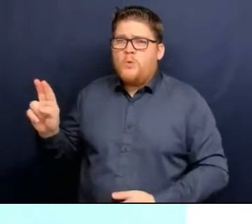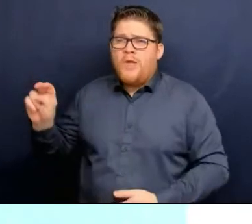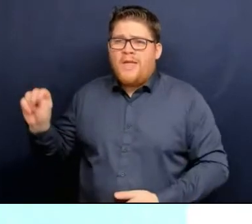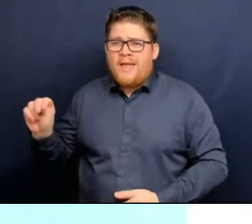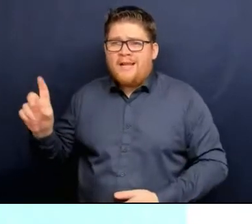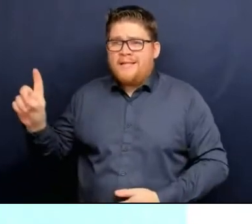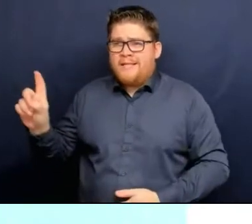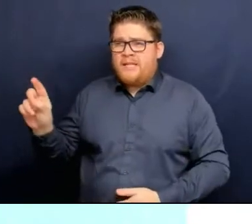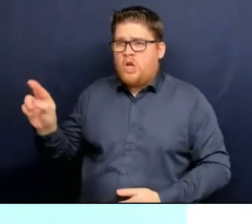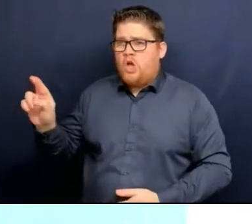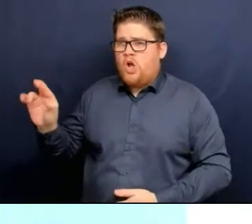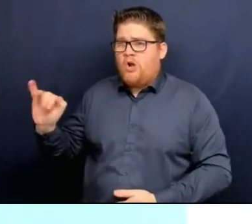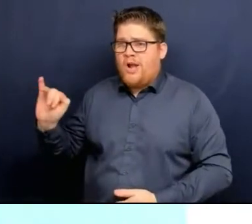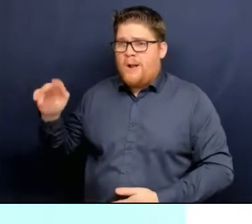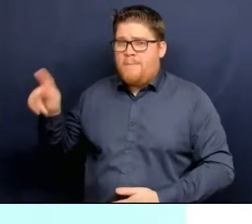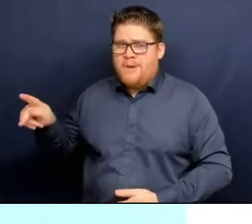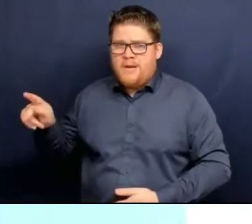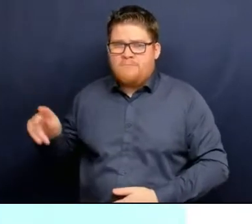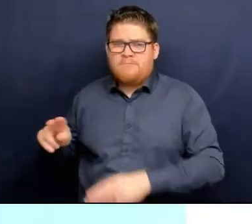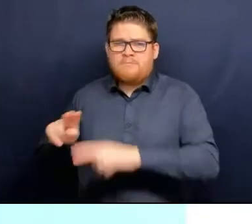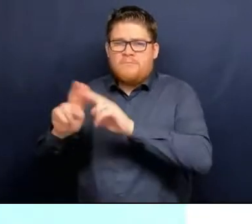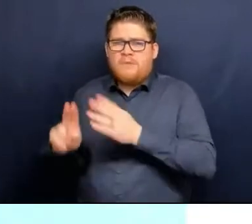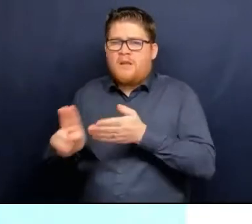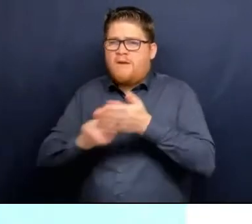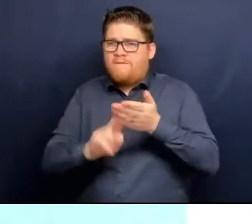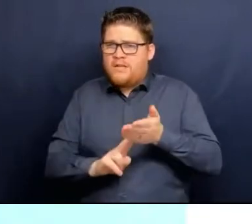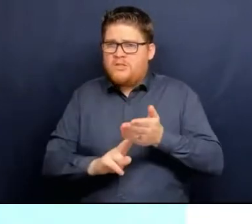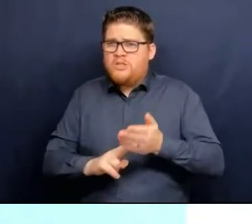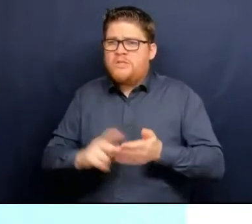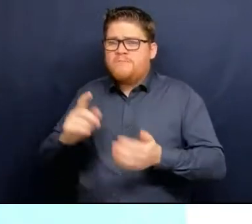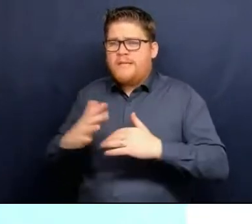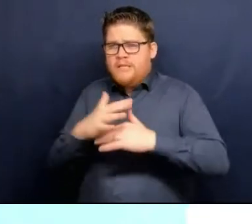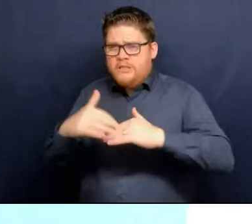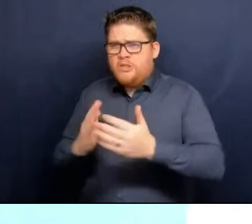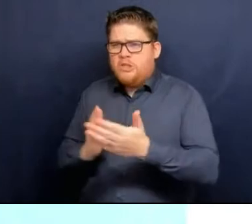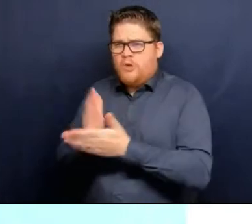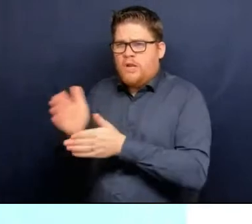and families, forestry, water resources, and so much more.